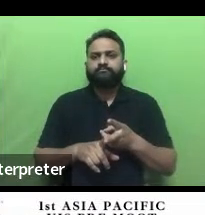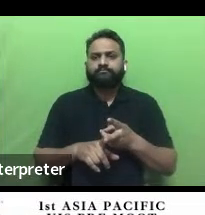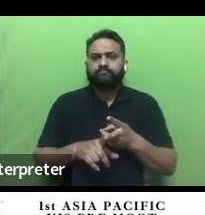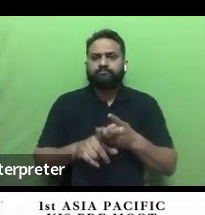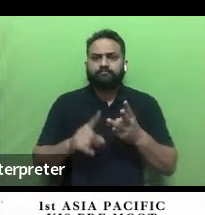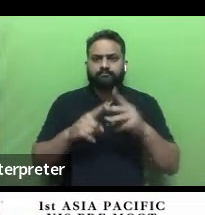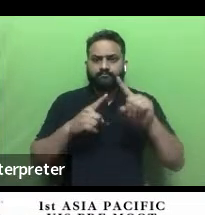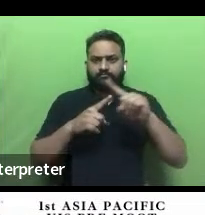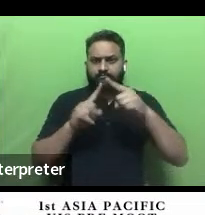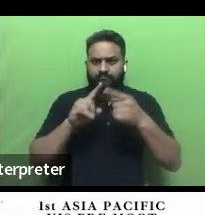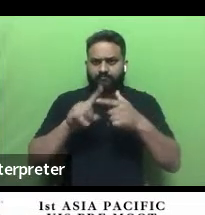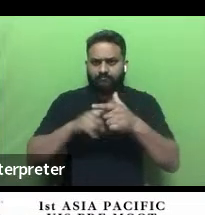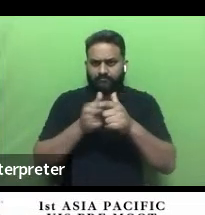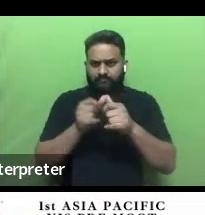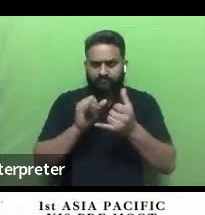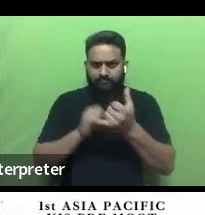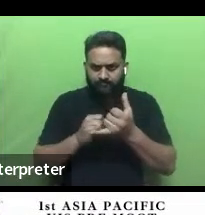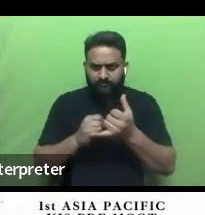Tejas